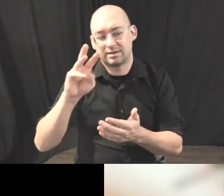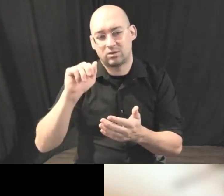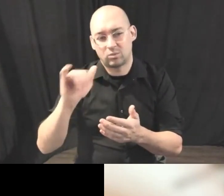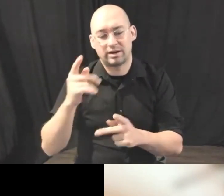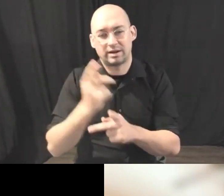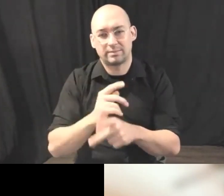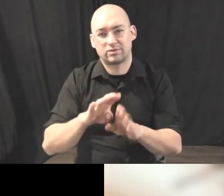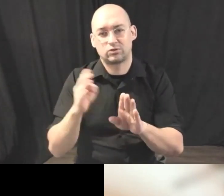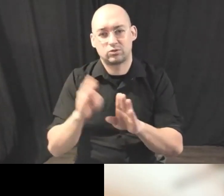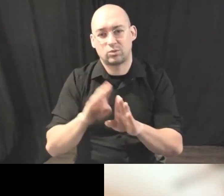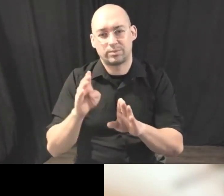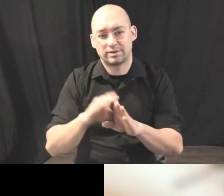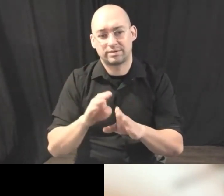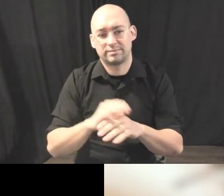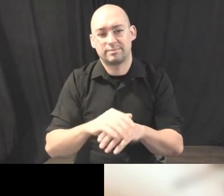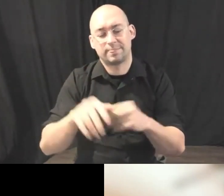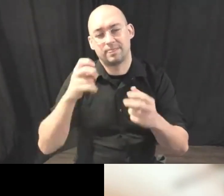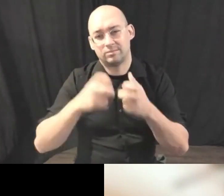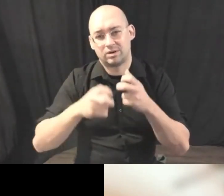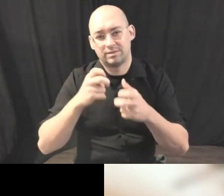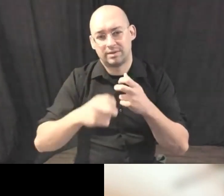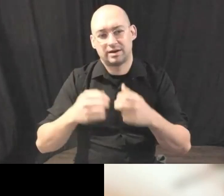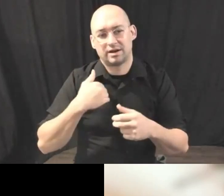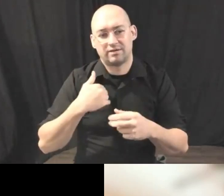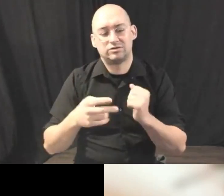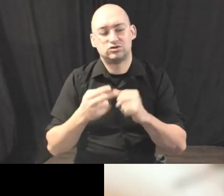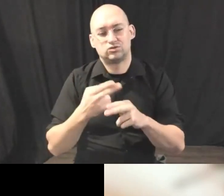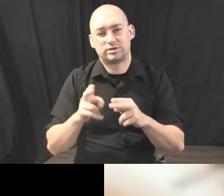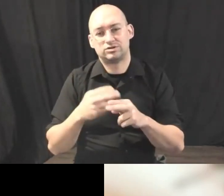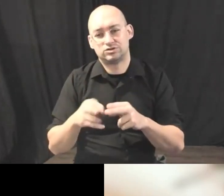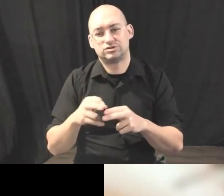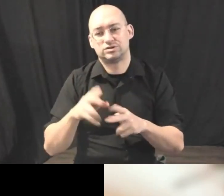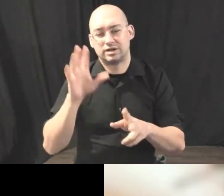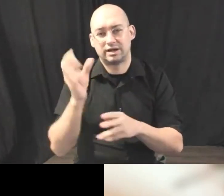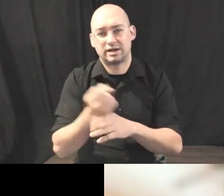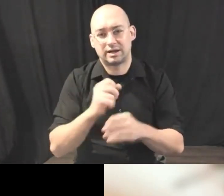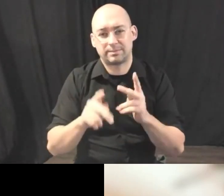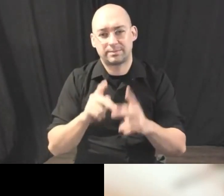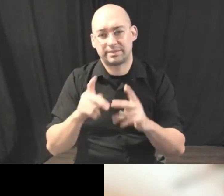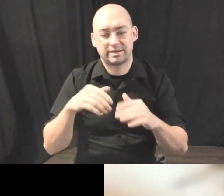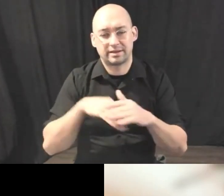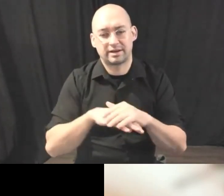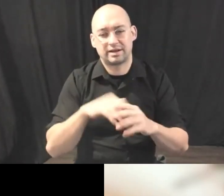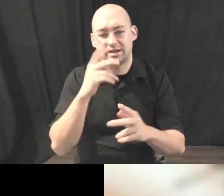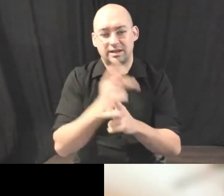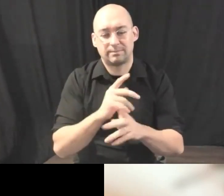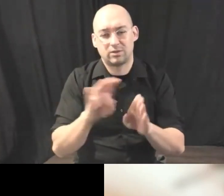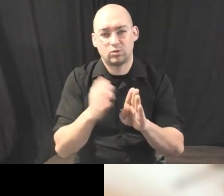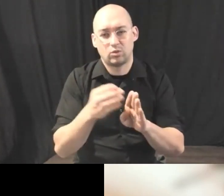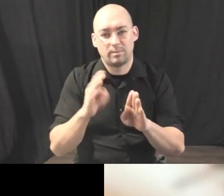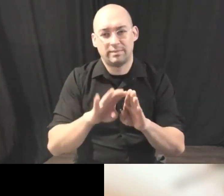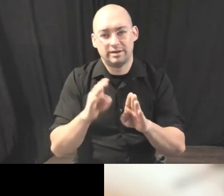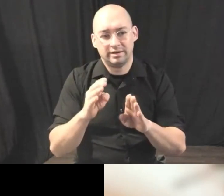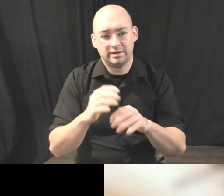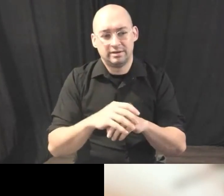is problematic when you have shortages for the workforce and you're trying to get folks in so that we can keep the doors open for SNFs. We all know